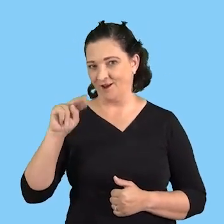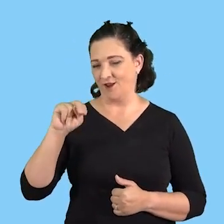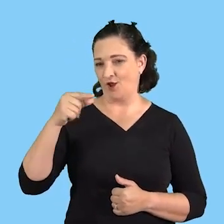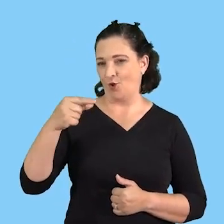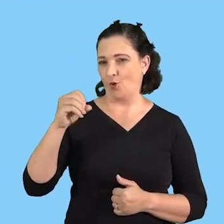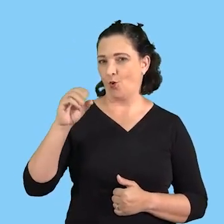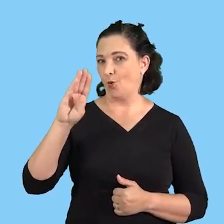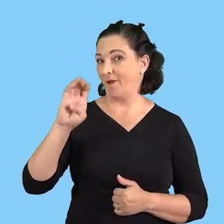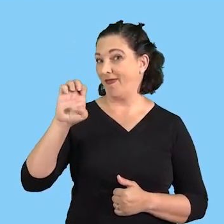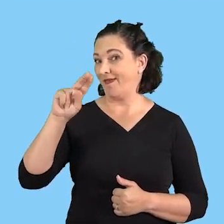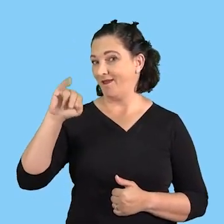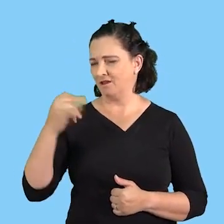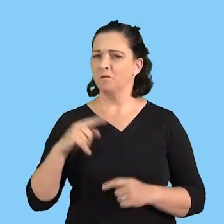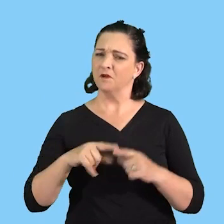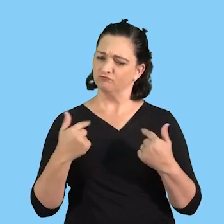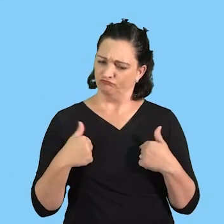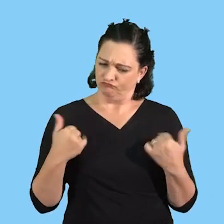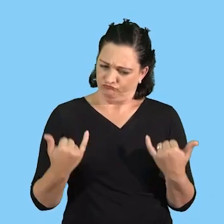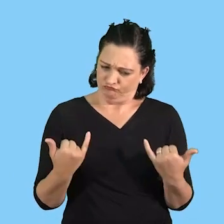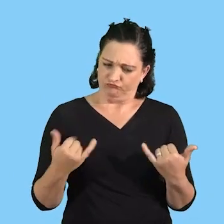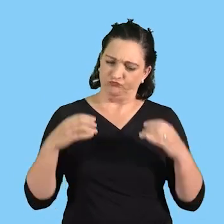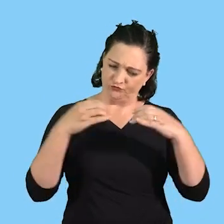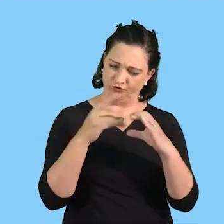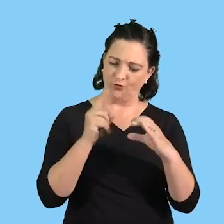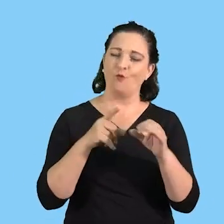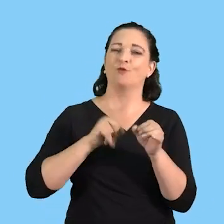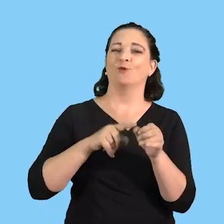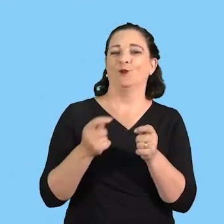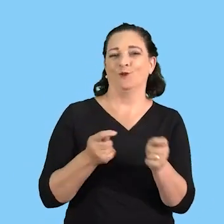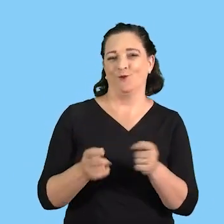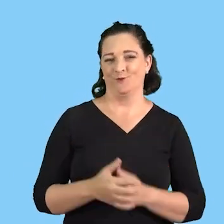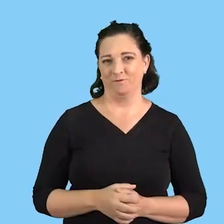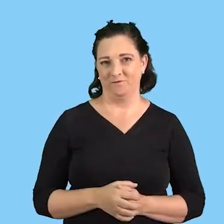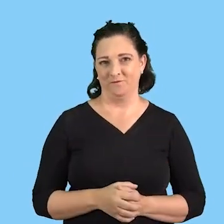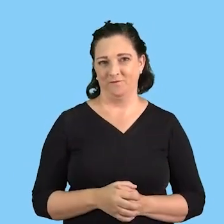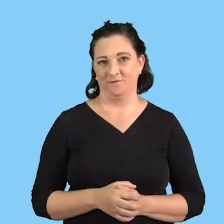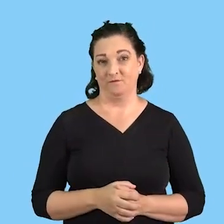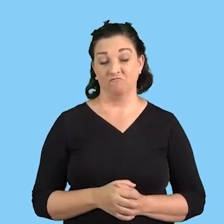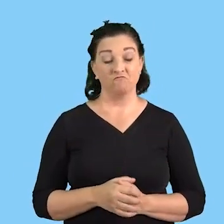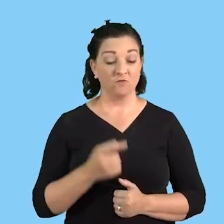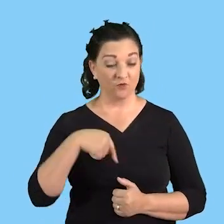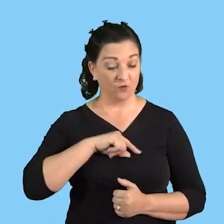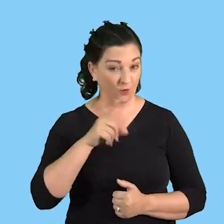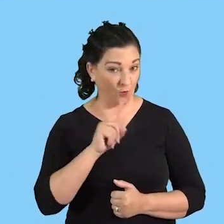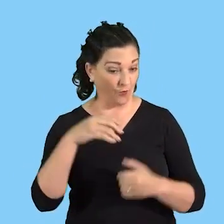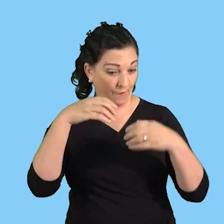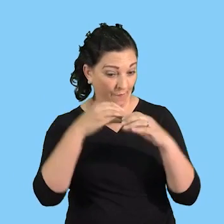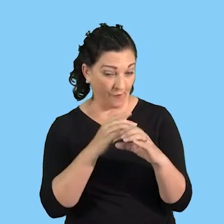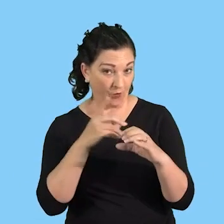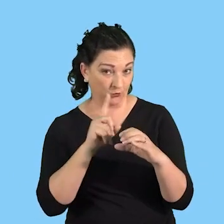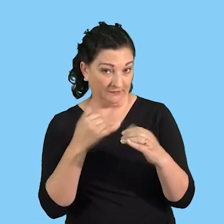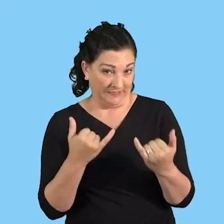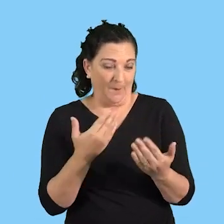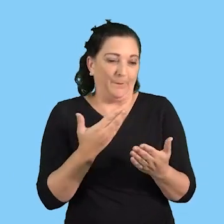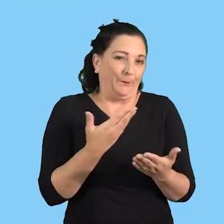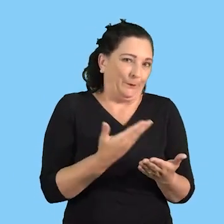is called Quality Control. Now, in this lesson, we are going to be focusing on the practice